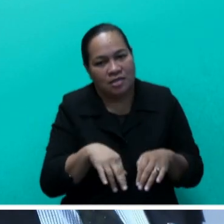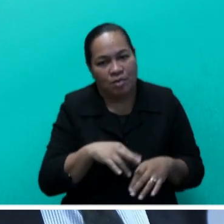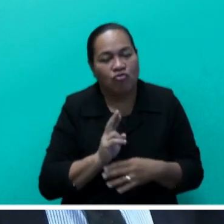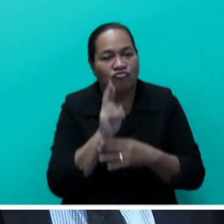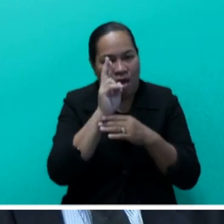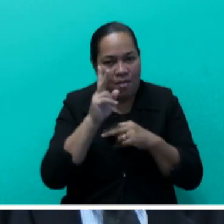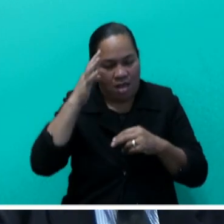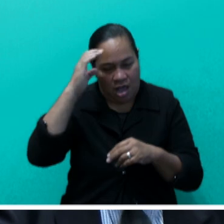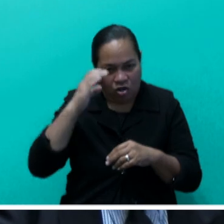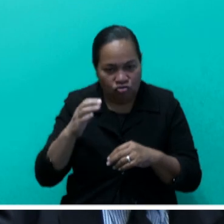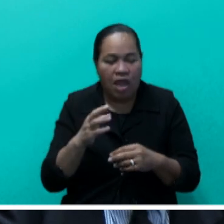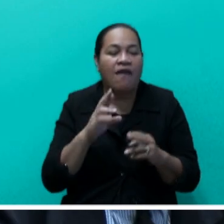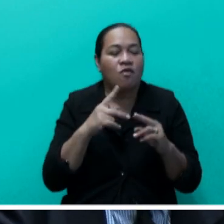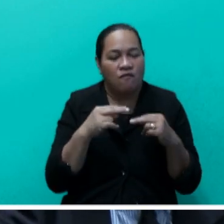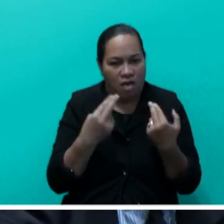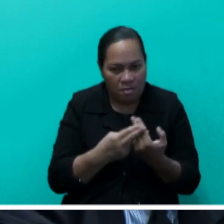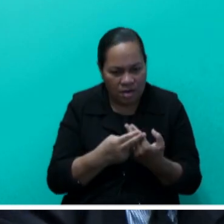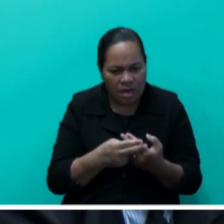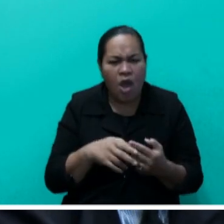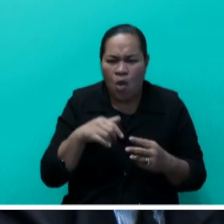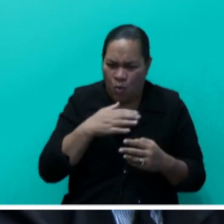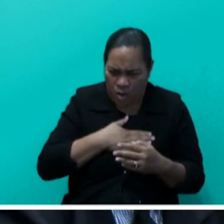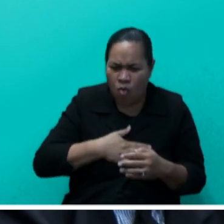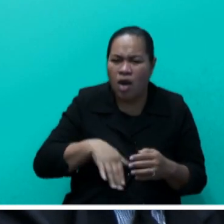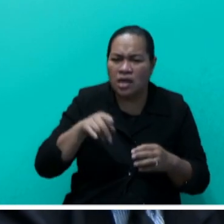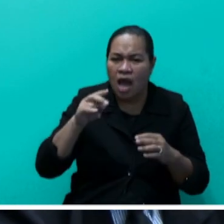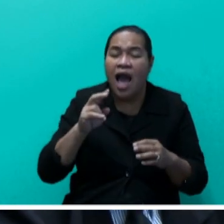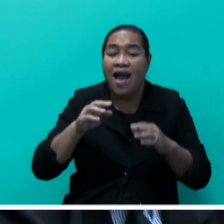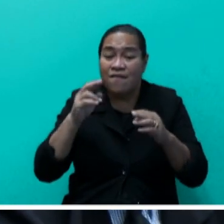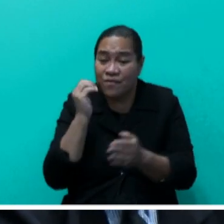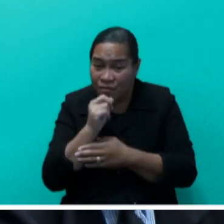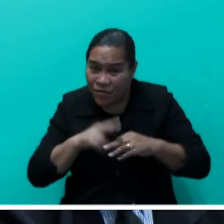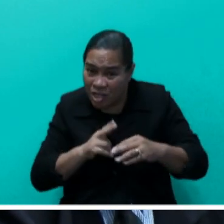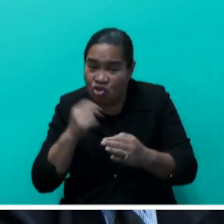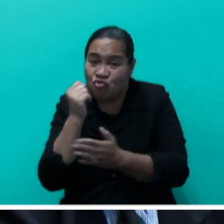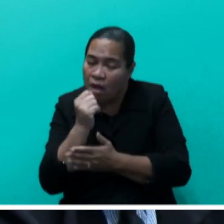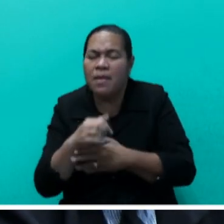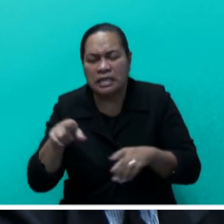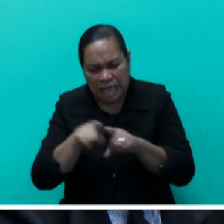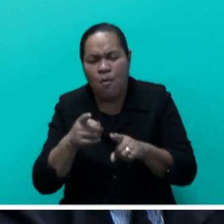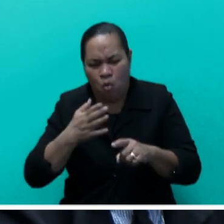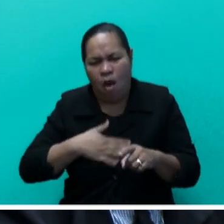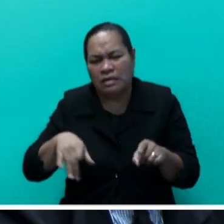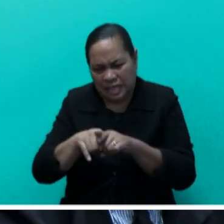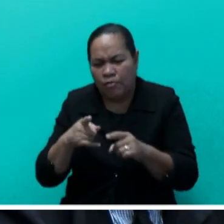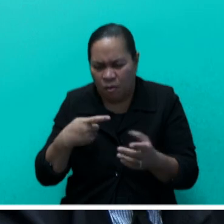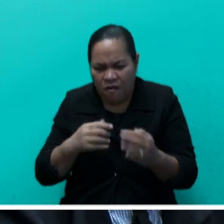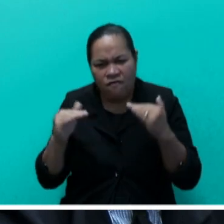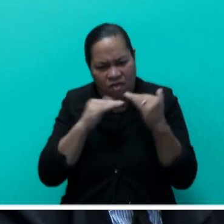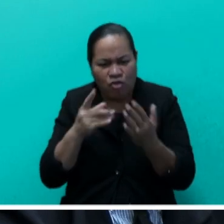and their supporters also want the team to be fairly compensated for their efforts. Honourable